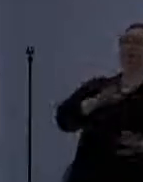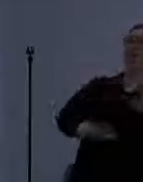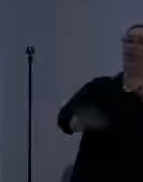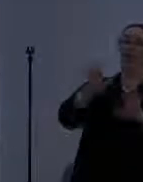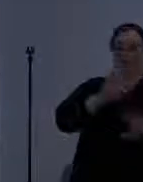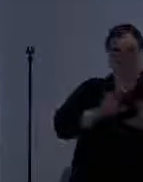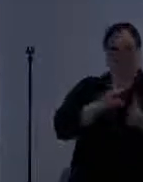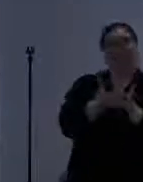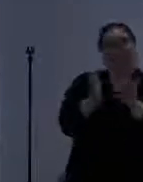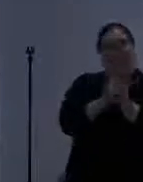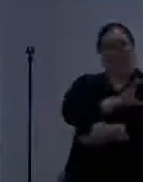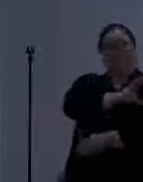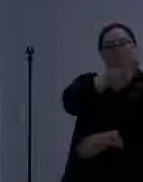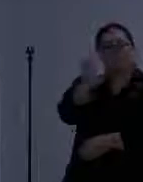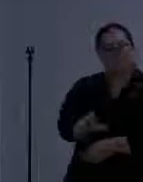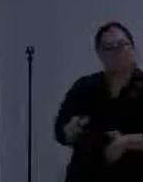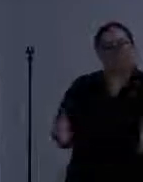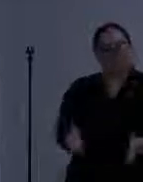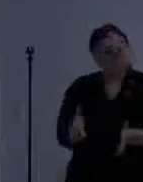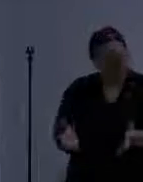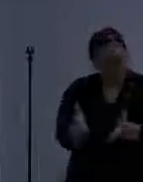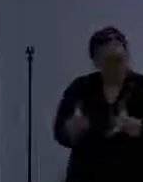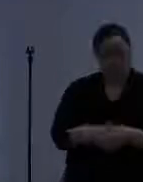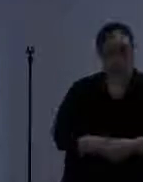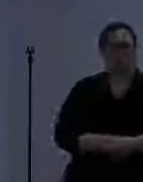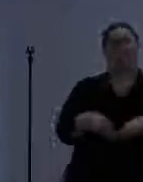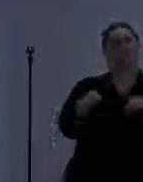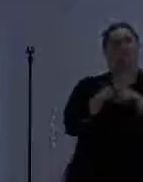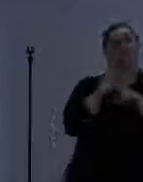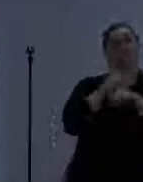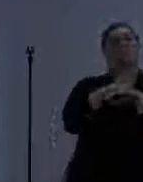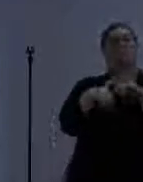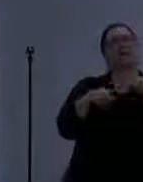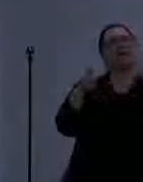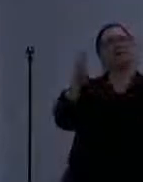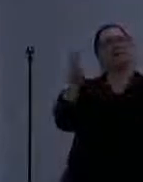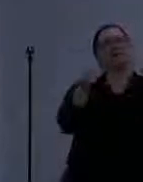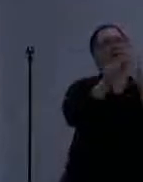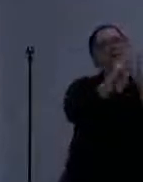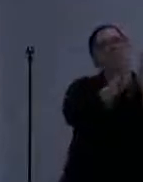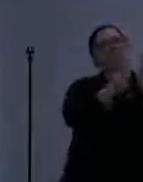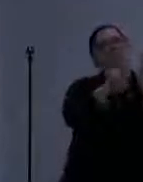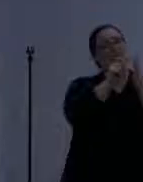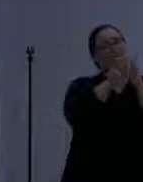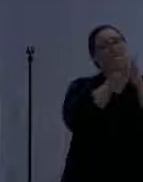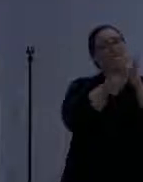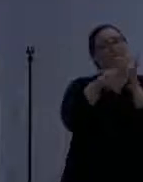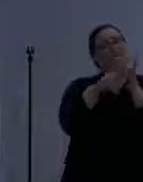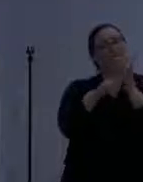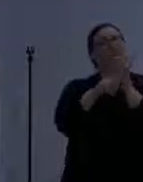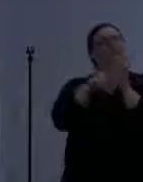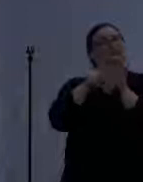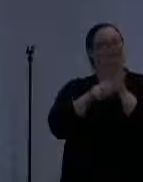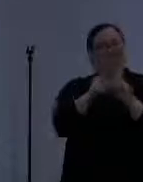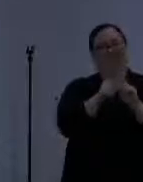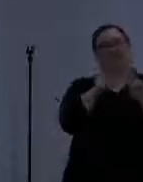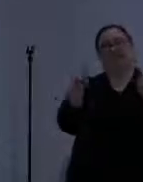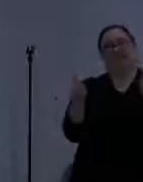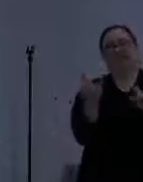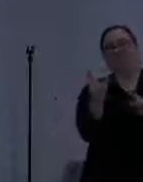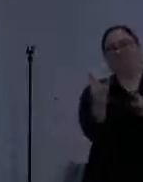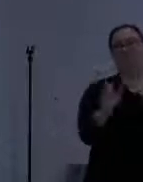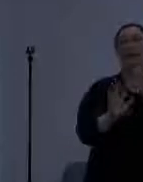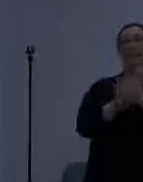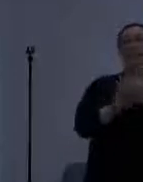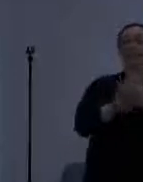is a big part of what the framework talks about, because that's about making sure that the actions that